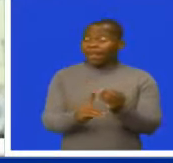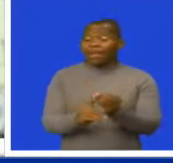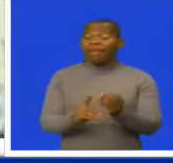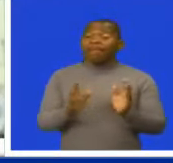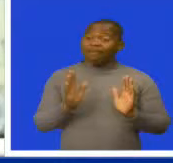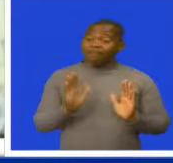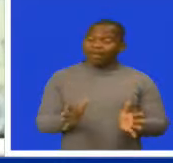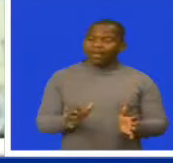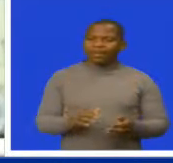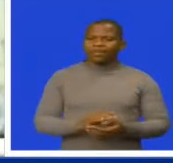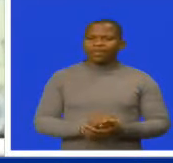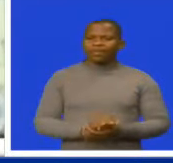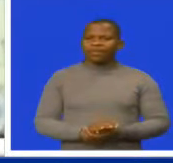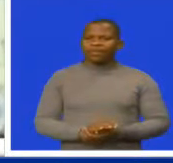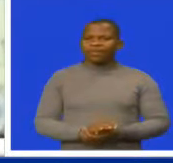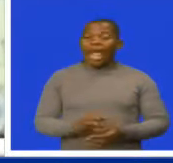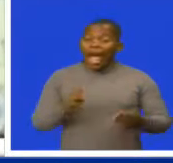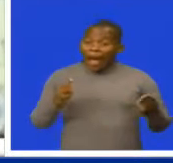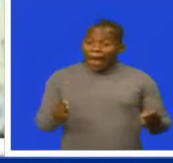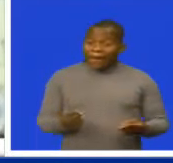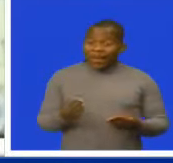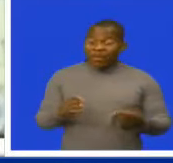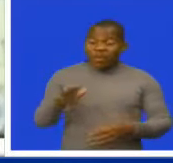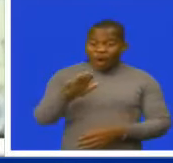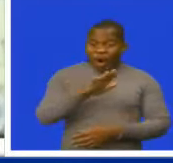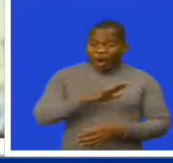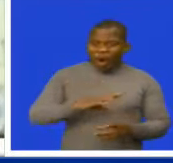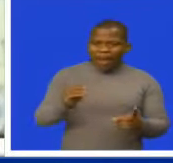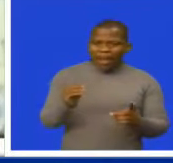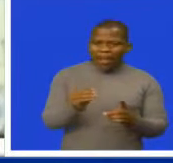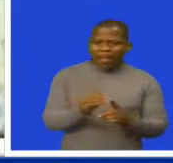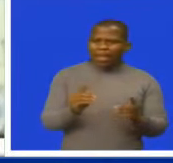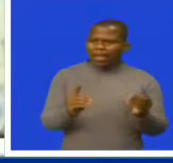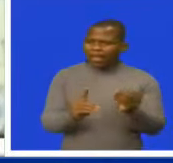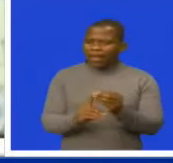labatholakele nalo mkhuhlane lapha eSwatini kuthi ke babe